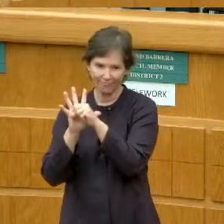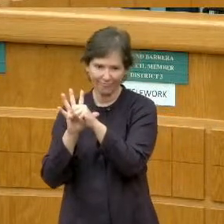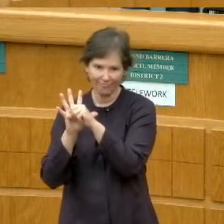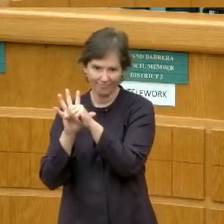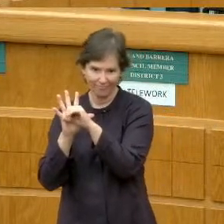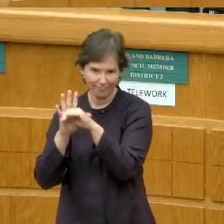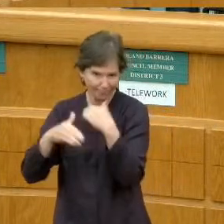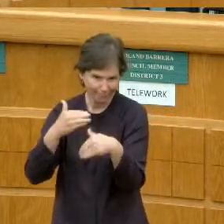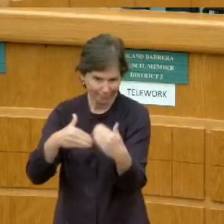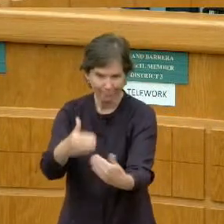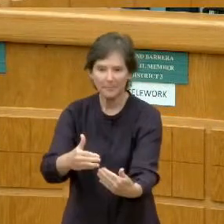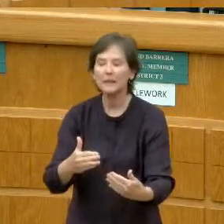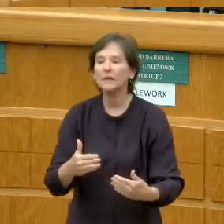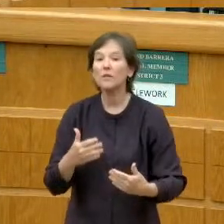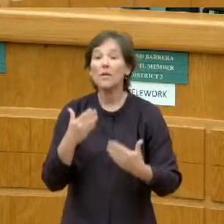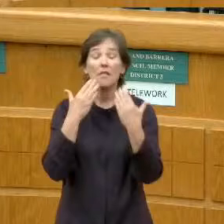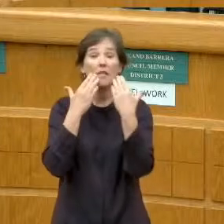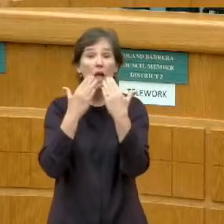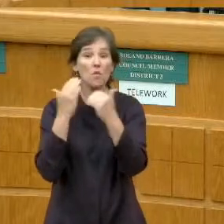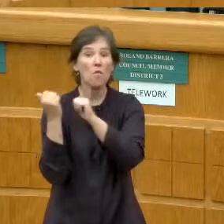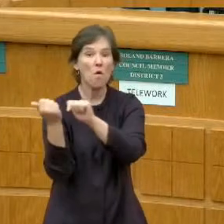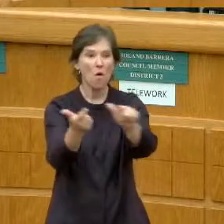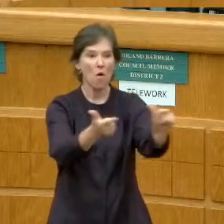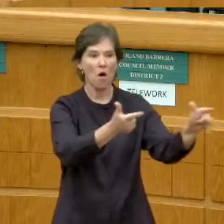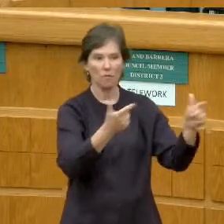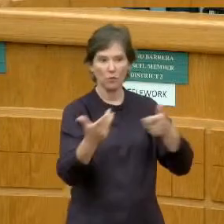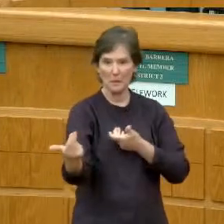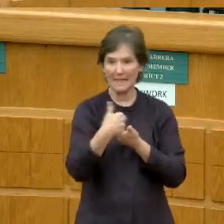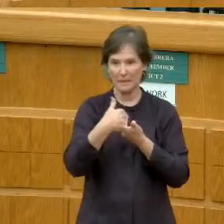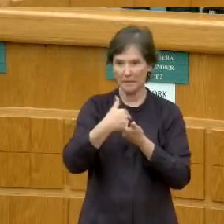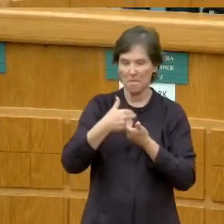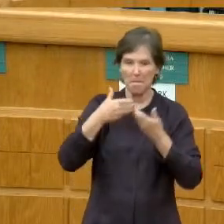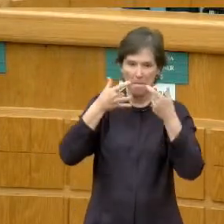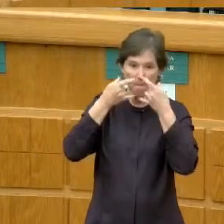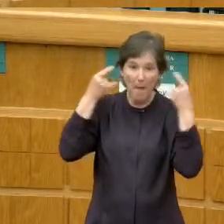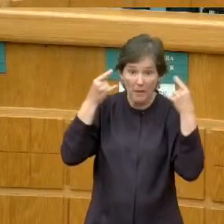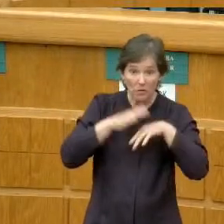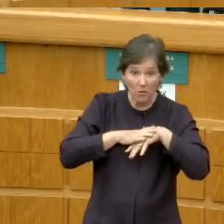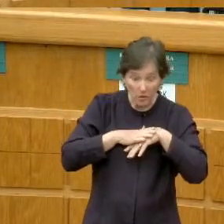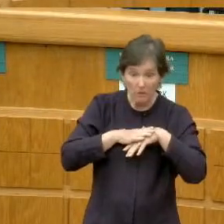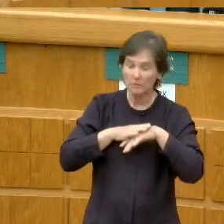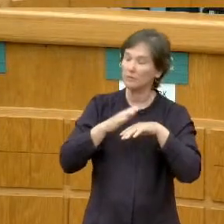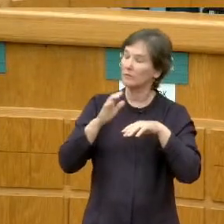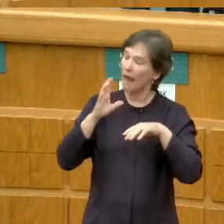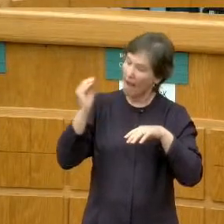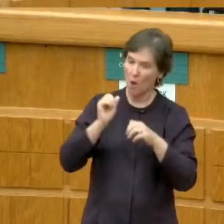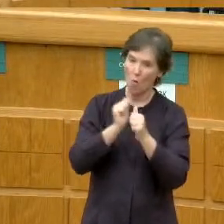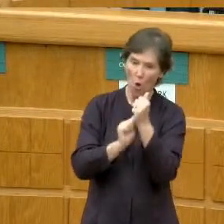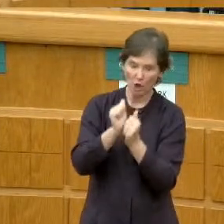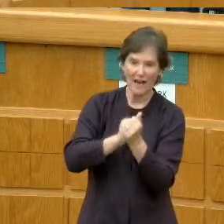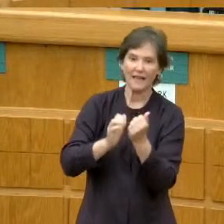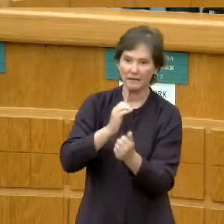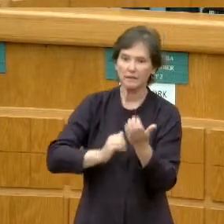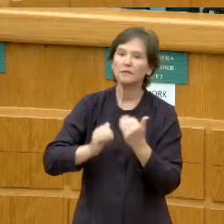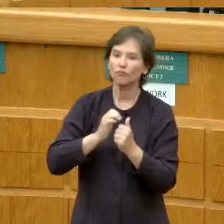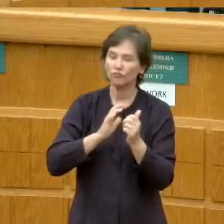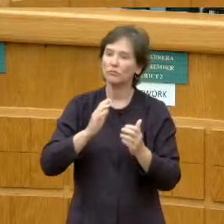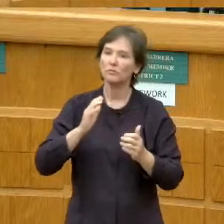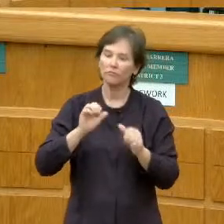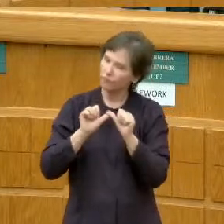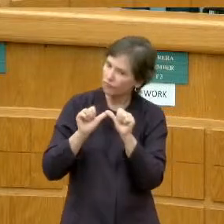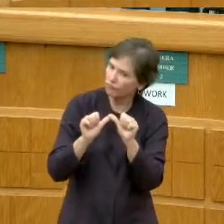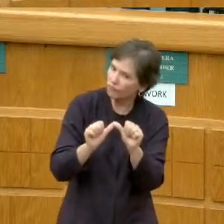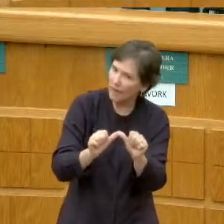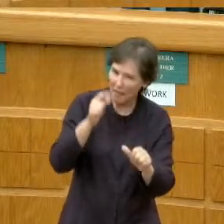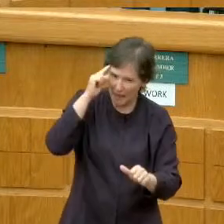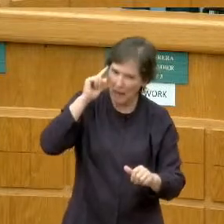participating and keeping your masks on and washing your hands and doing things. I think we're making great strides. I have